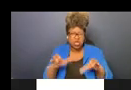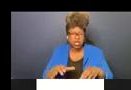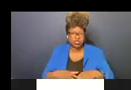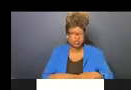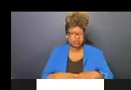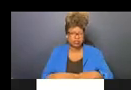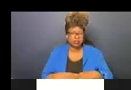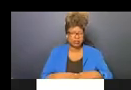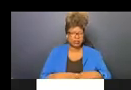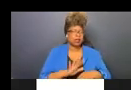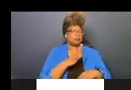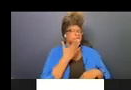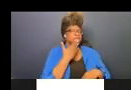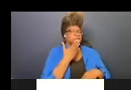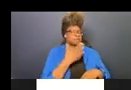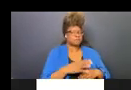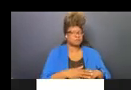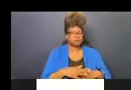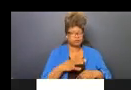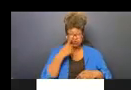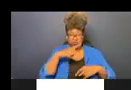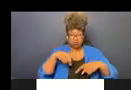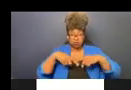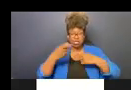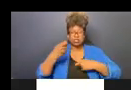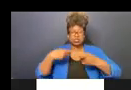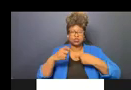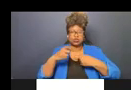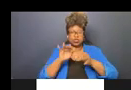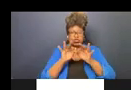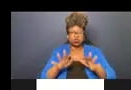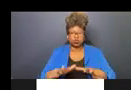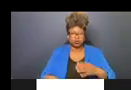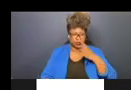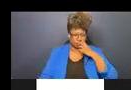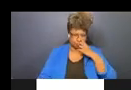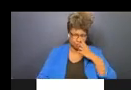you go. Let's just pause for a moment to switch translators.